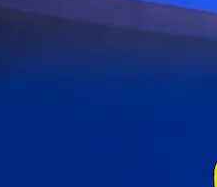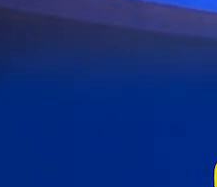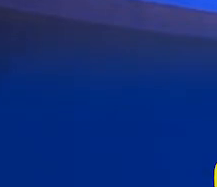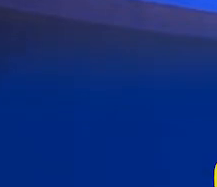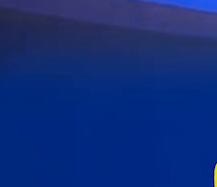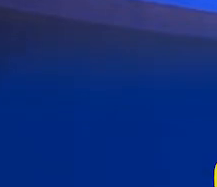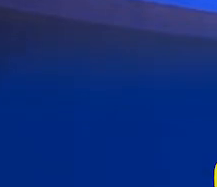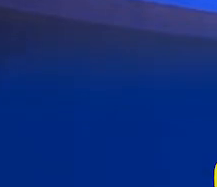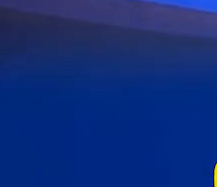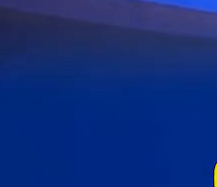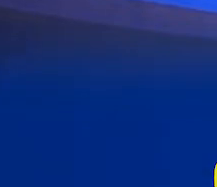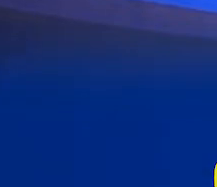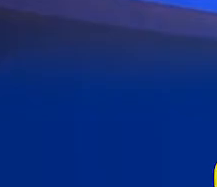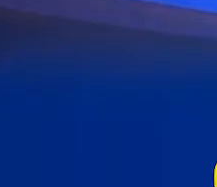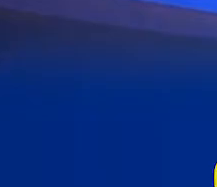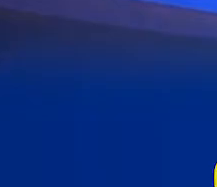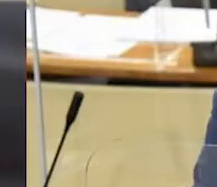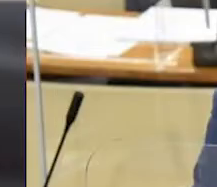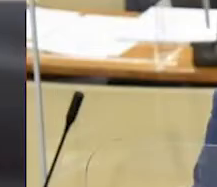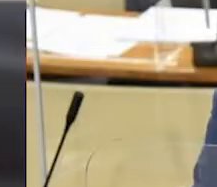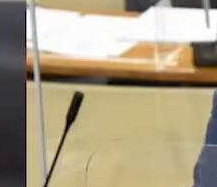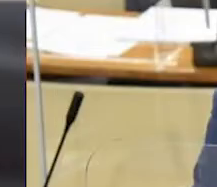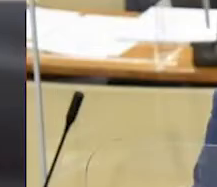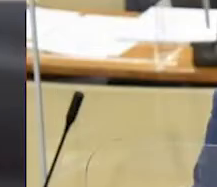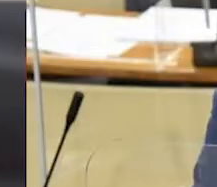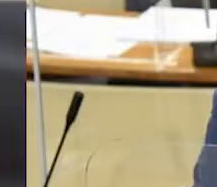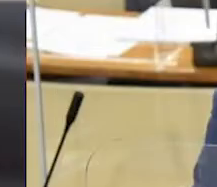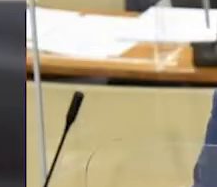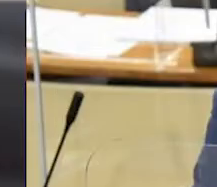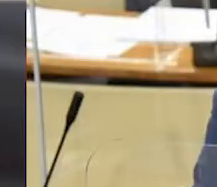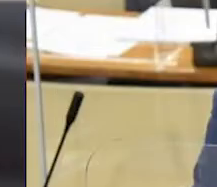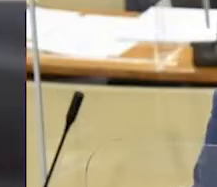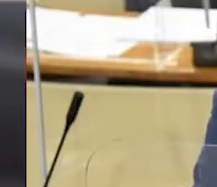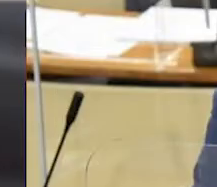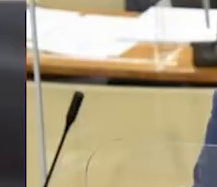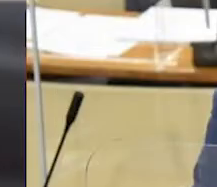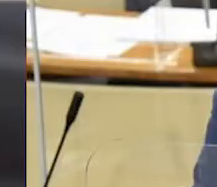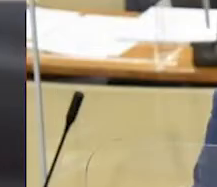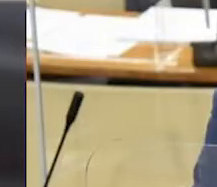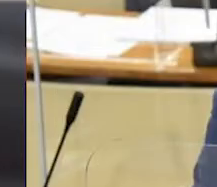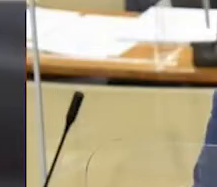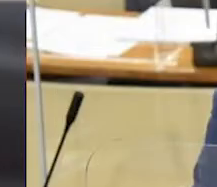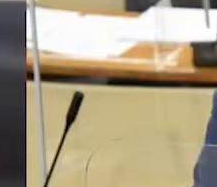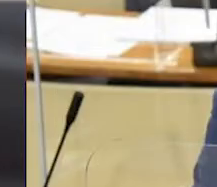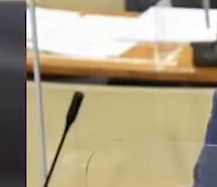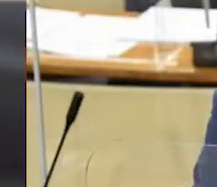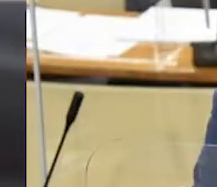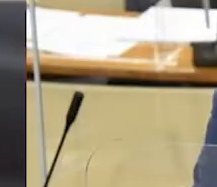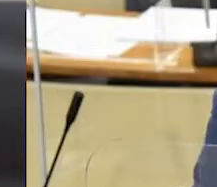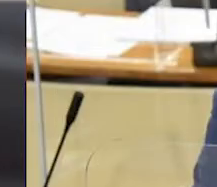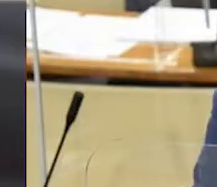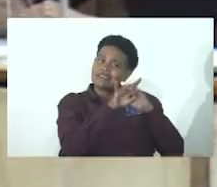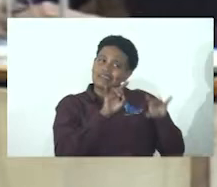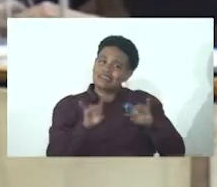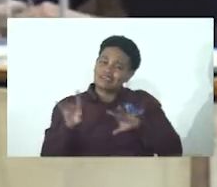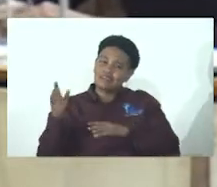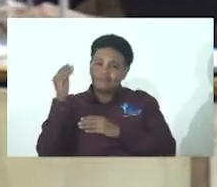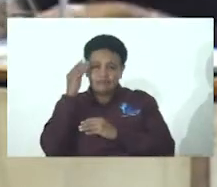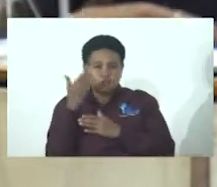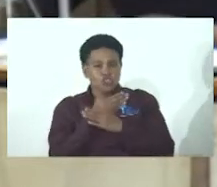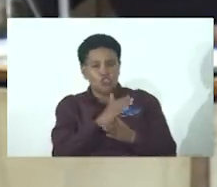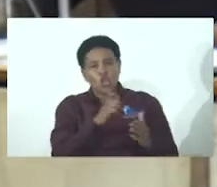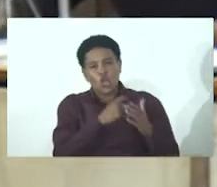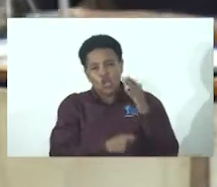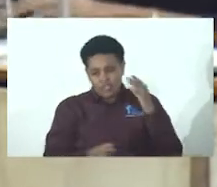16% of the population will be vaccinated. The vaccines will be administered in 2 doses and will be given 2 weeks apart. The ministry